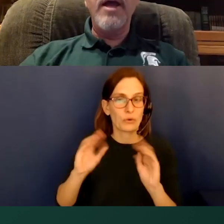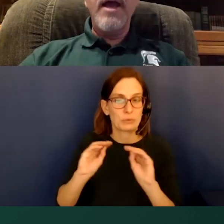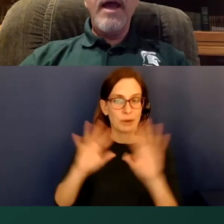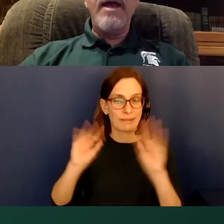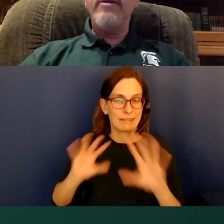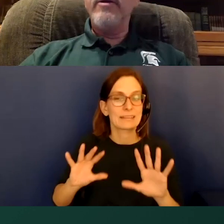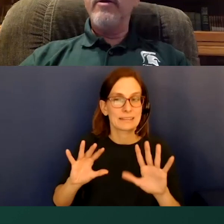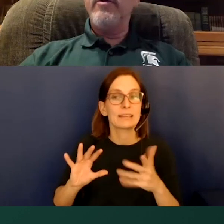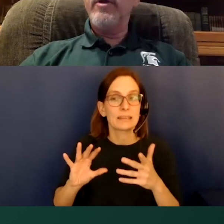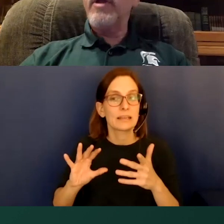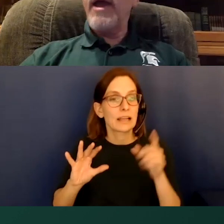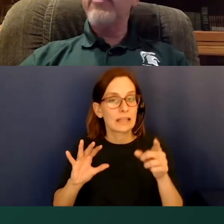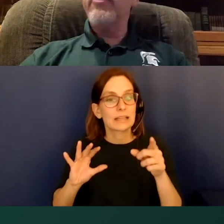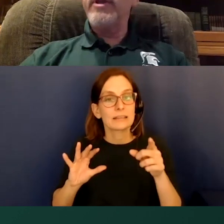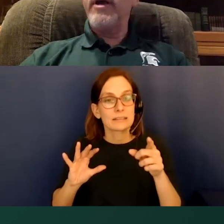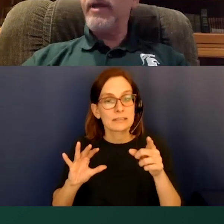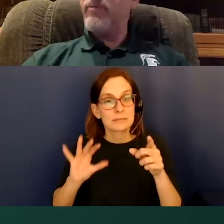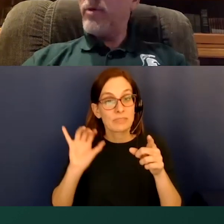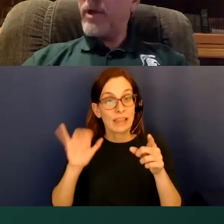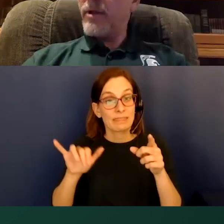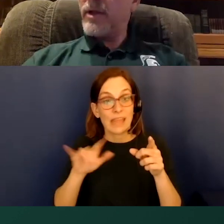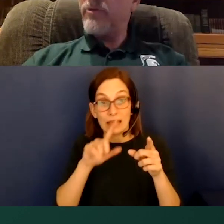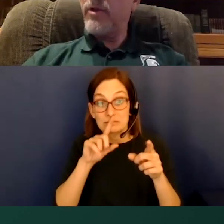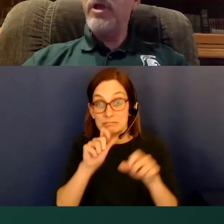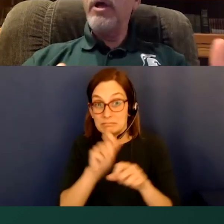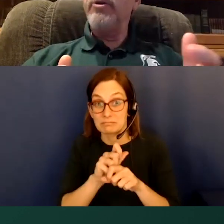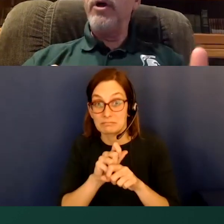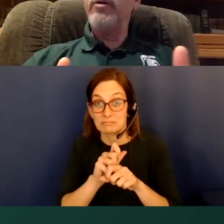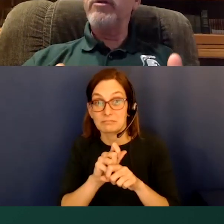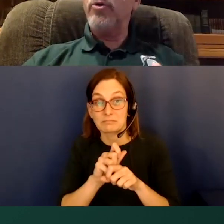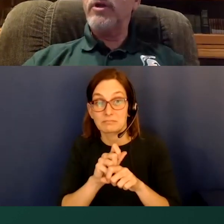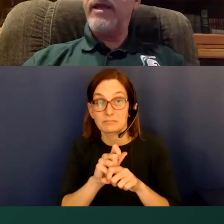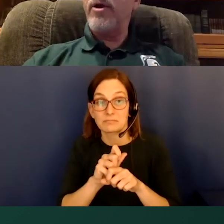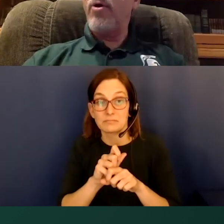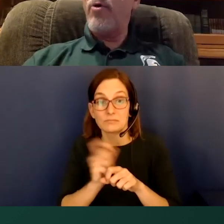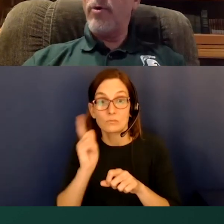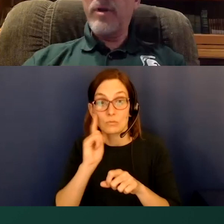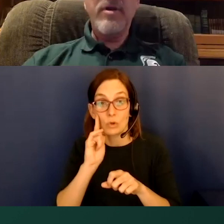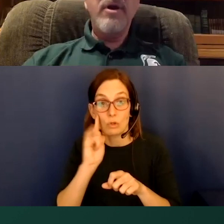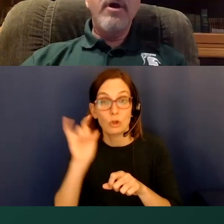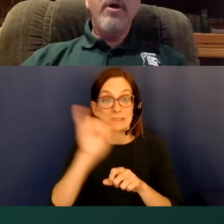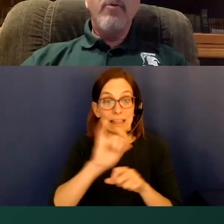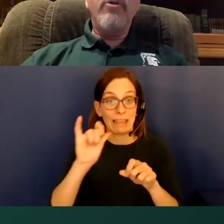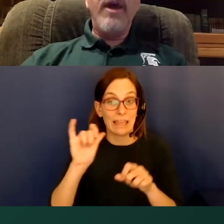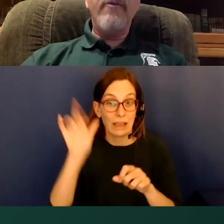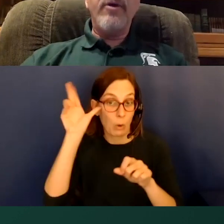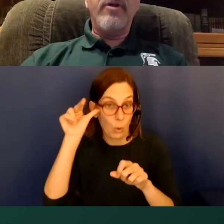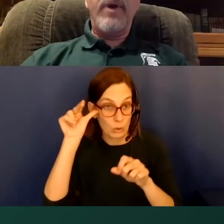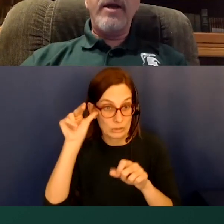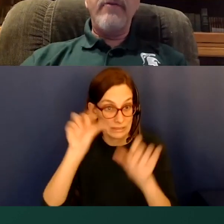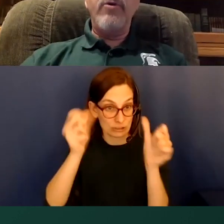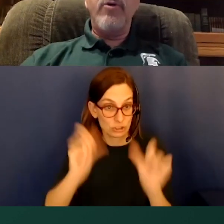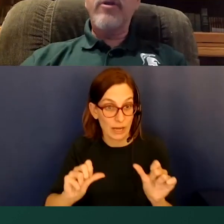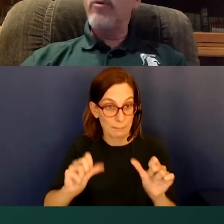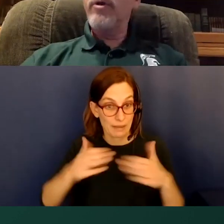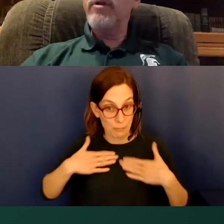stars. And this actually, unlike most constellations, does look like a horse. What you have here is the